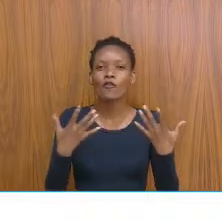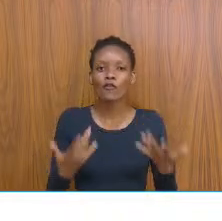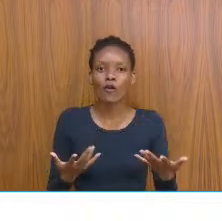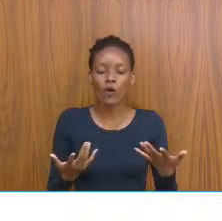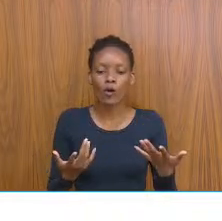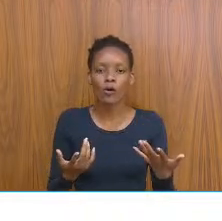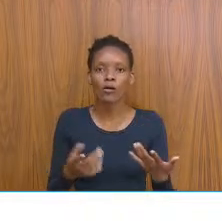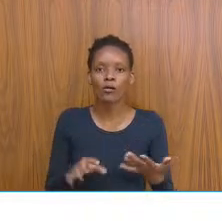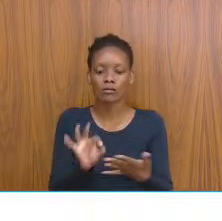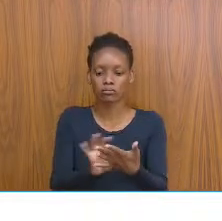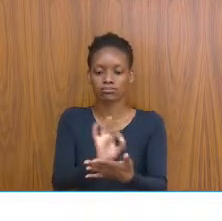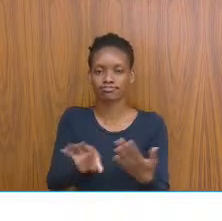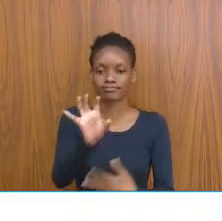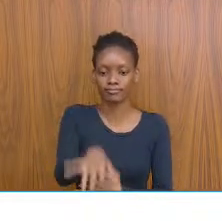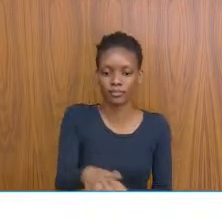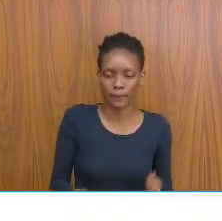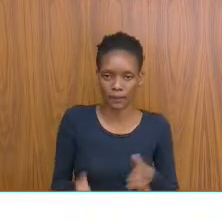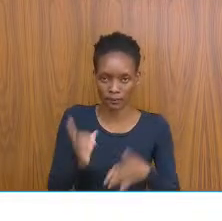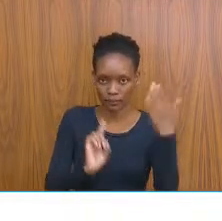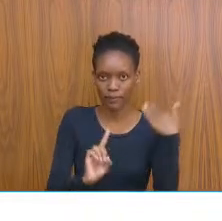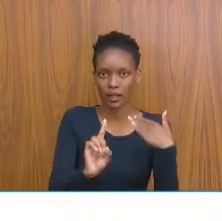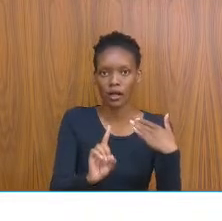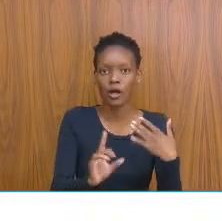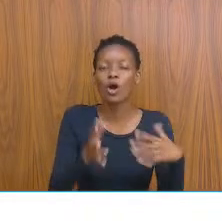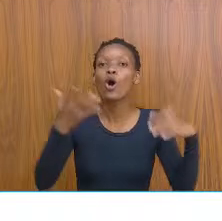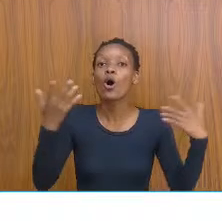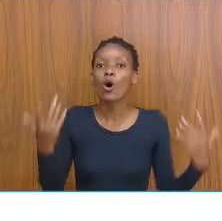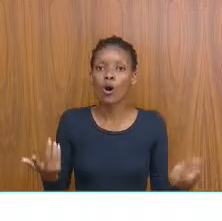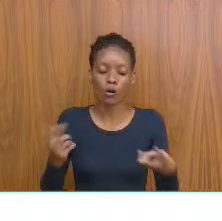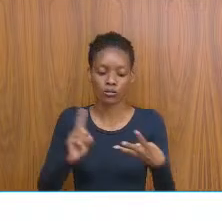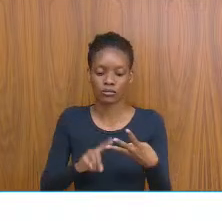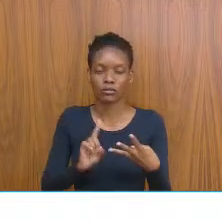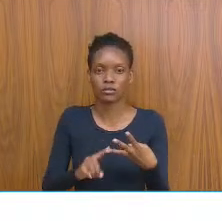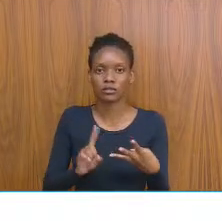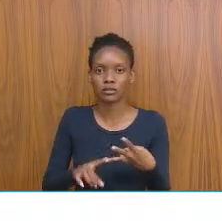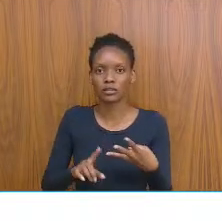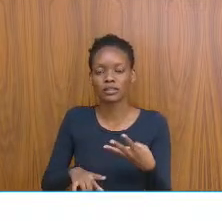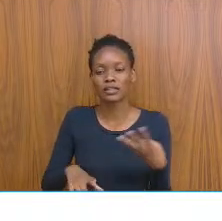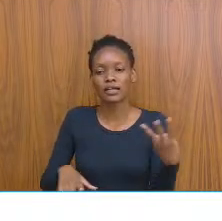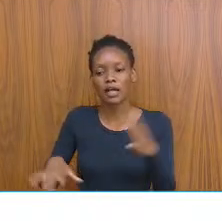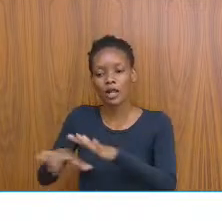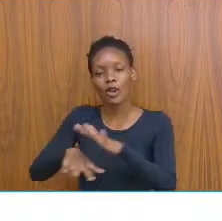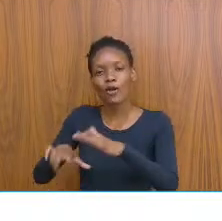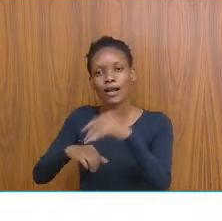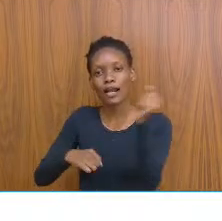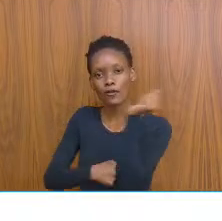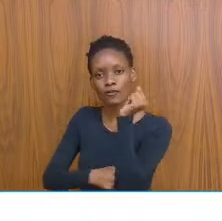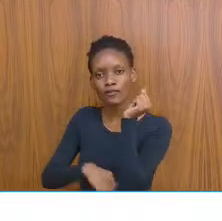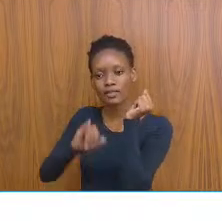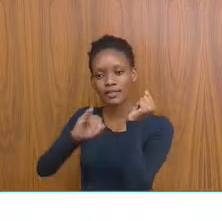And you can also submit a form to the local office of the IEC.